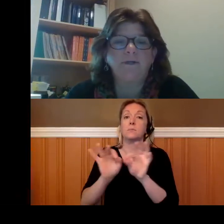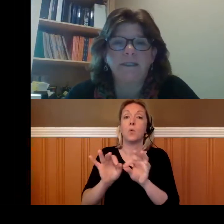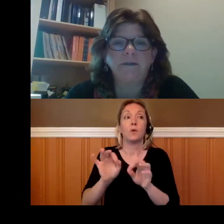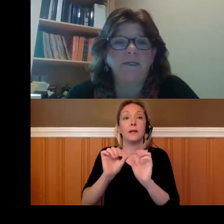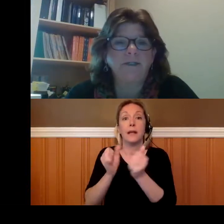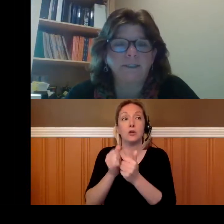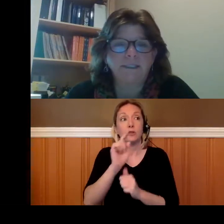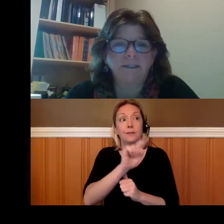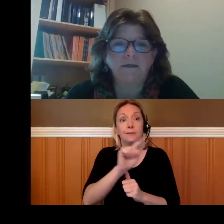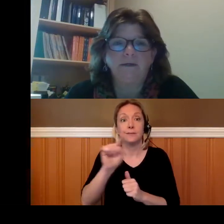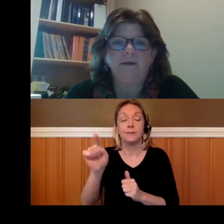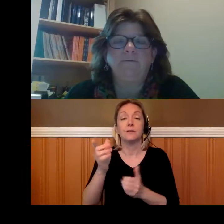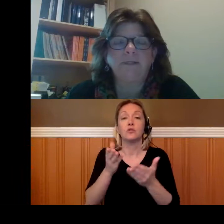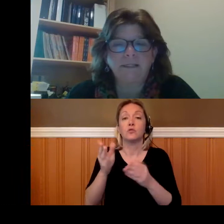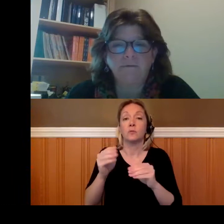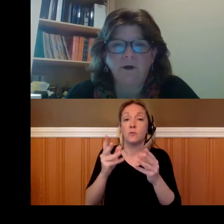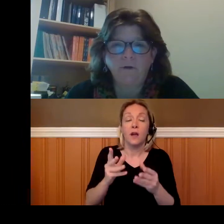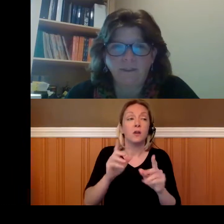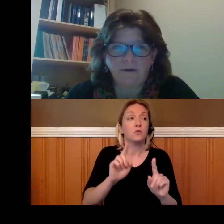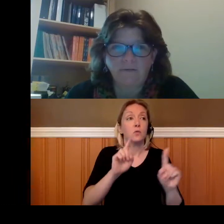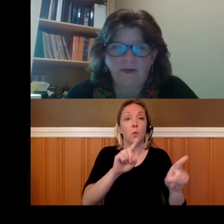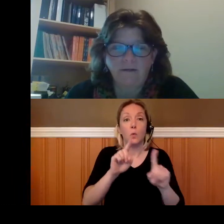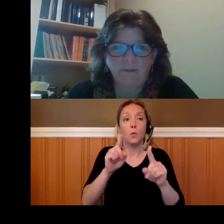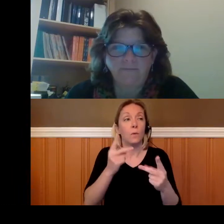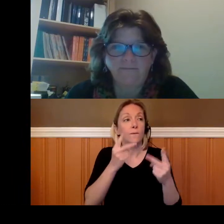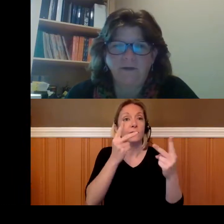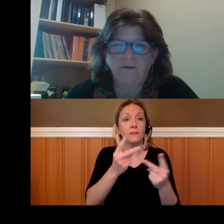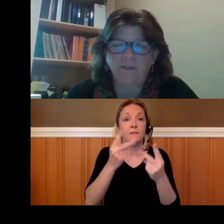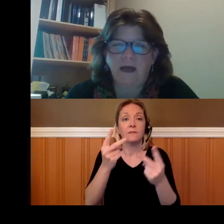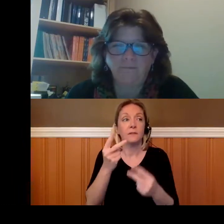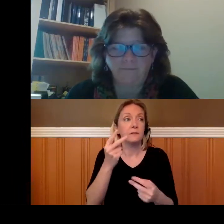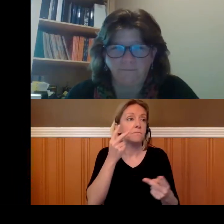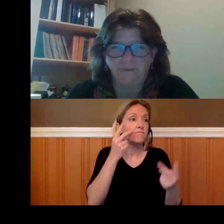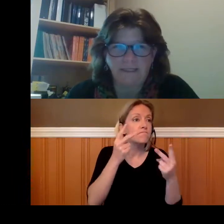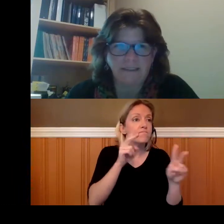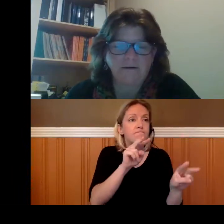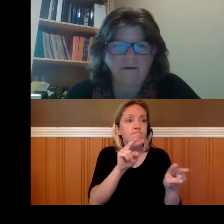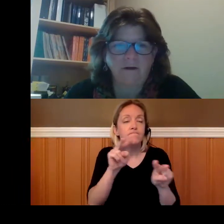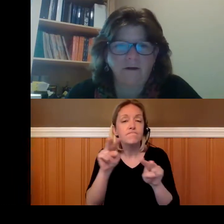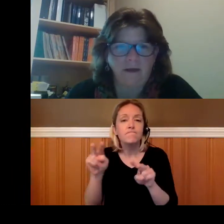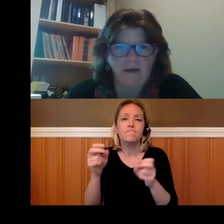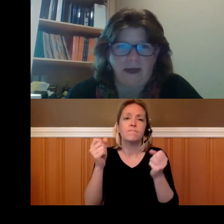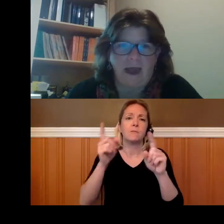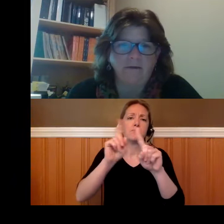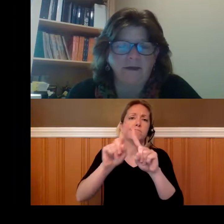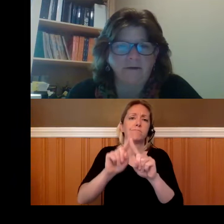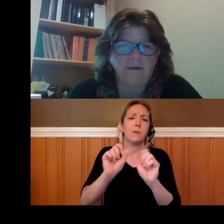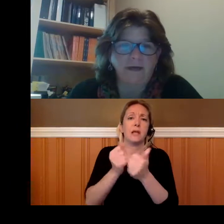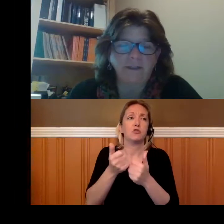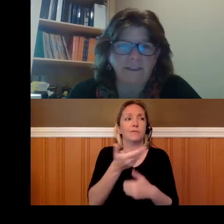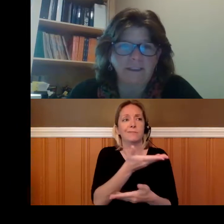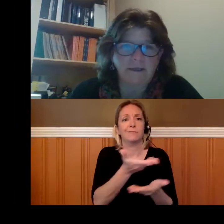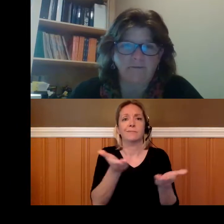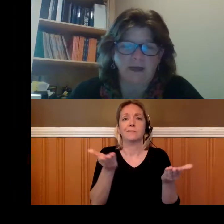agencies. Visit different homes that are available. And there's a lot of things that are out there, a lot of agencies that are available.